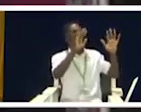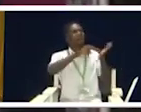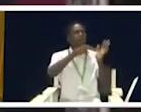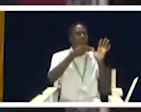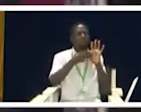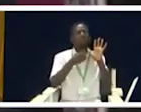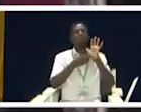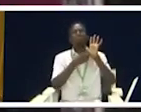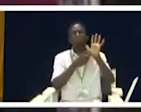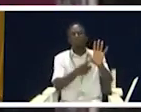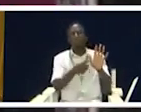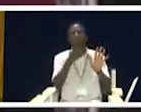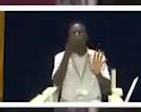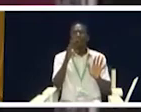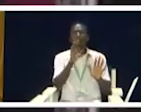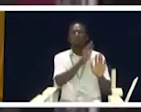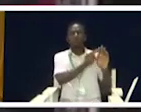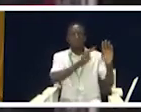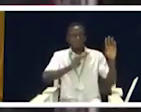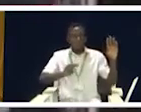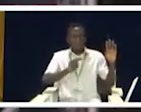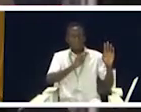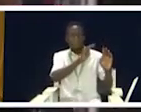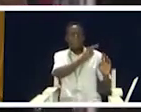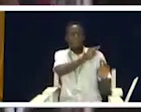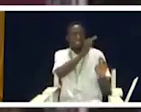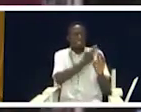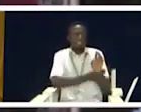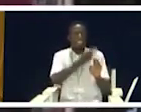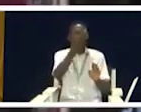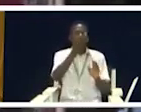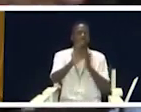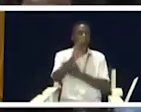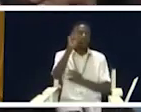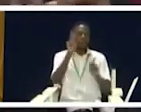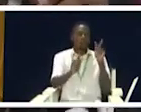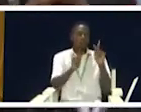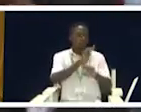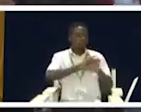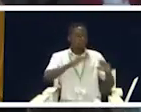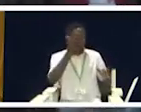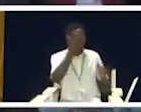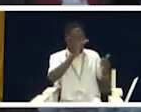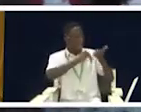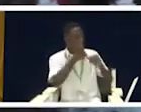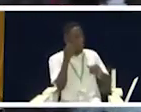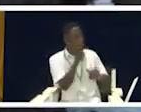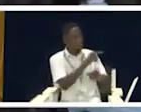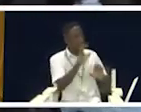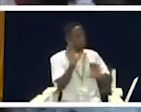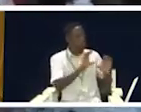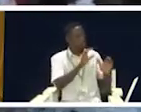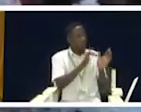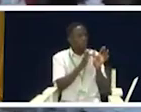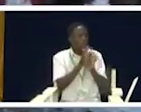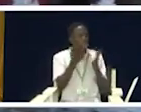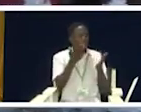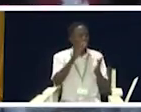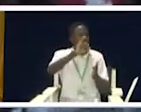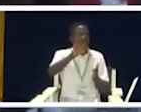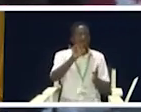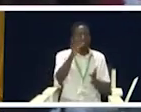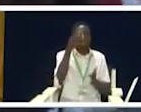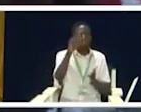proof of the mightiness of God. People might not know how you are doing it. John 3 verse 8. John 3 verse 8. The Bible